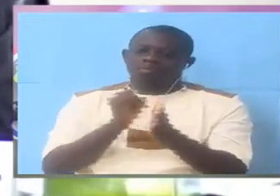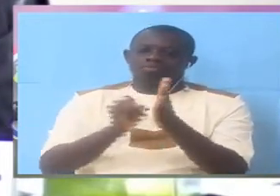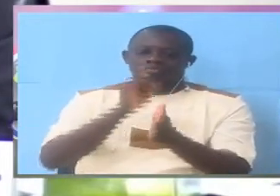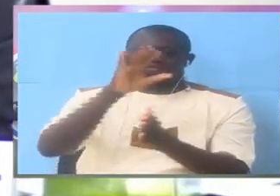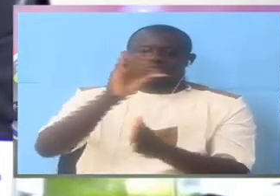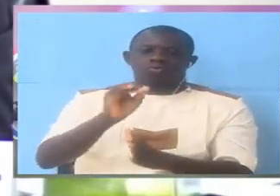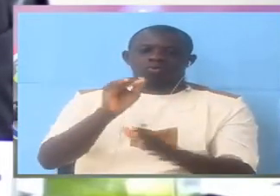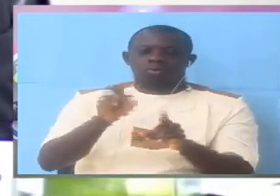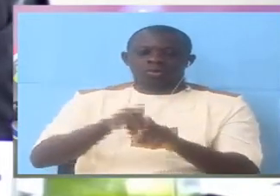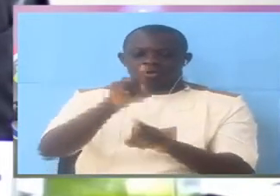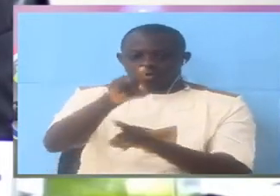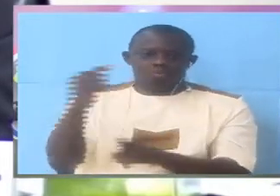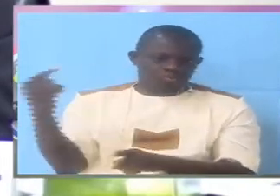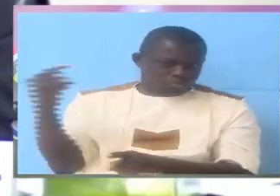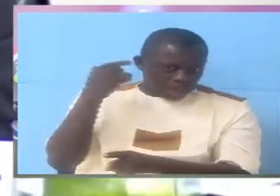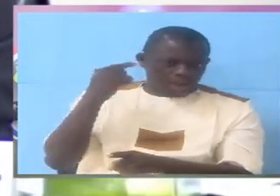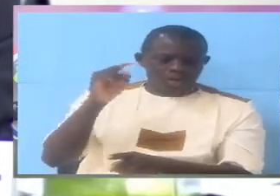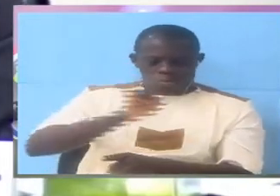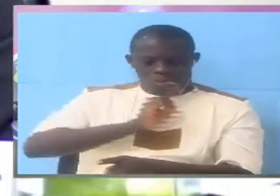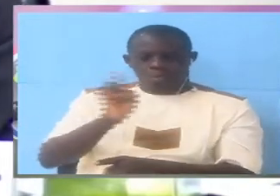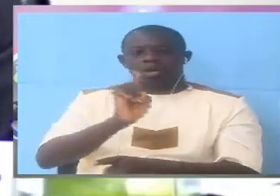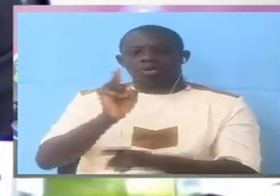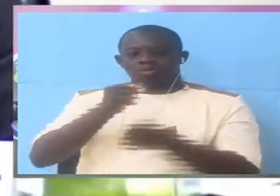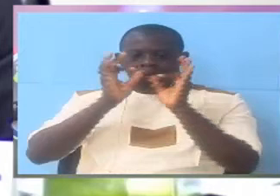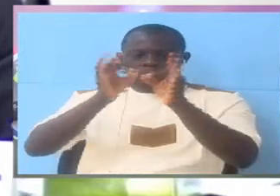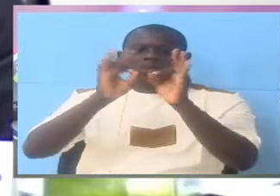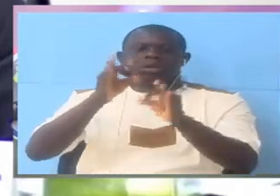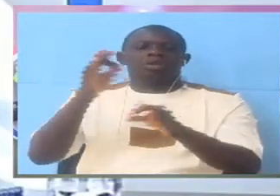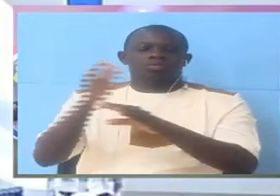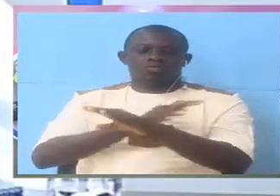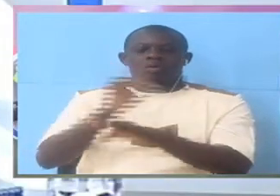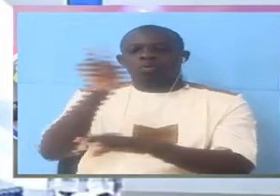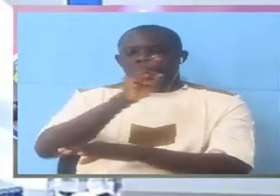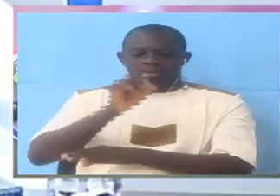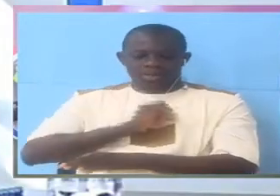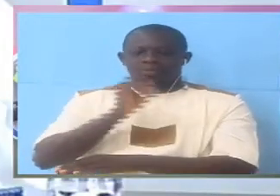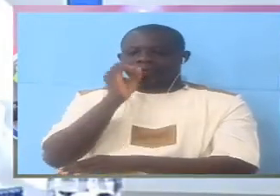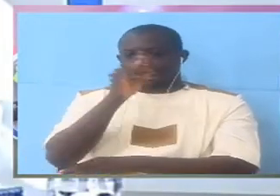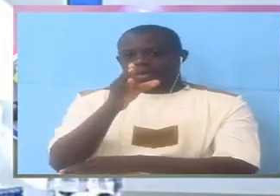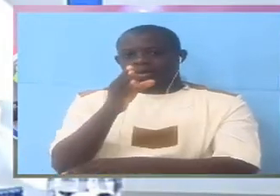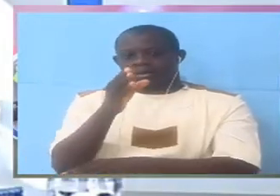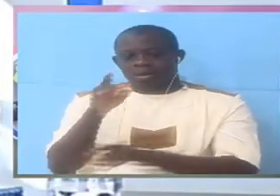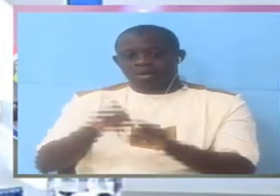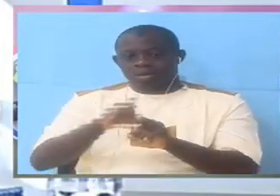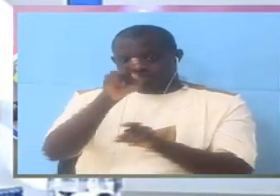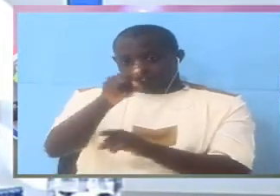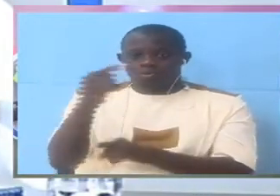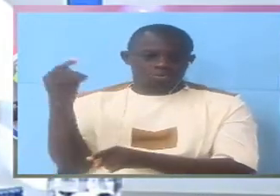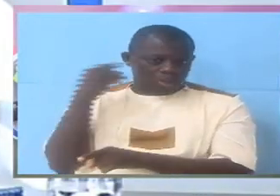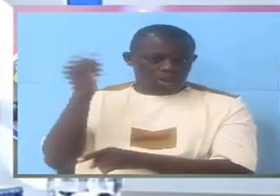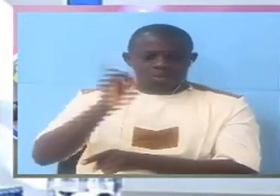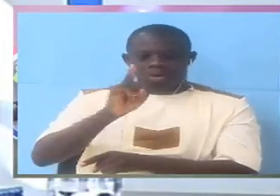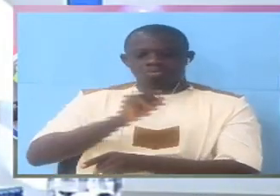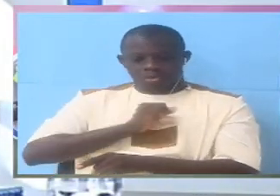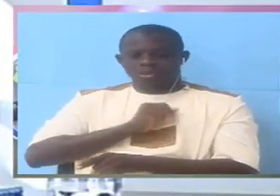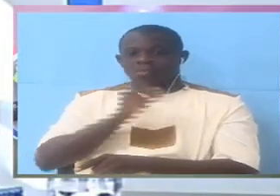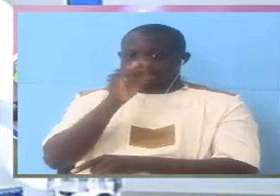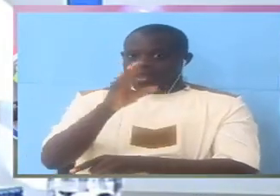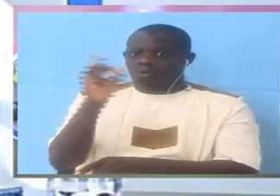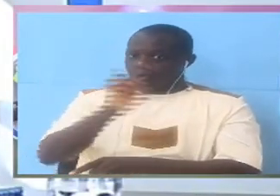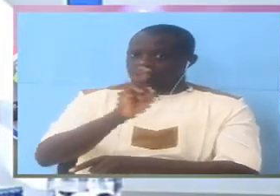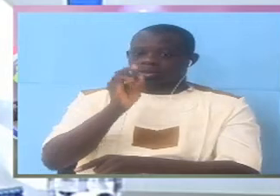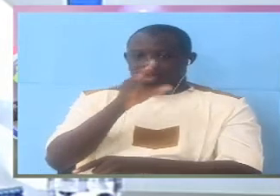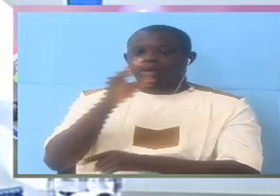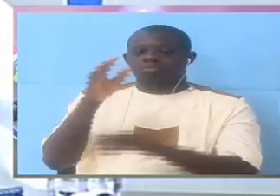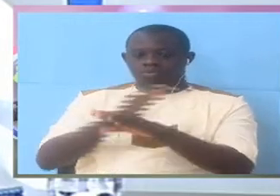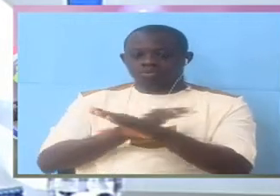You heard his testimony, that's what he said. I think if you heard his testimony, that's what he said. I